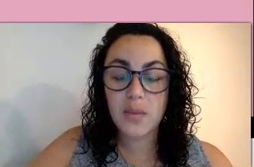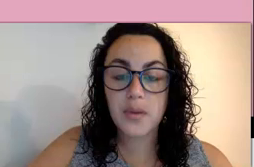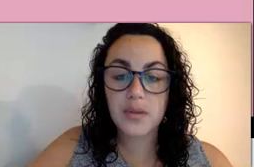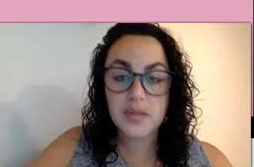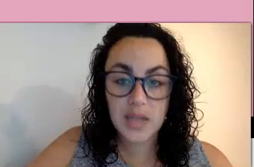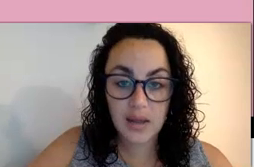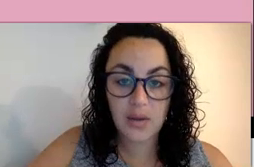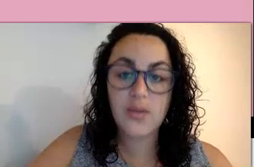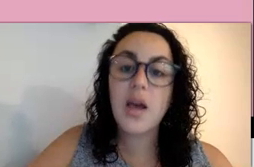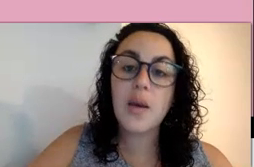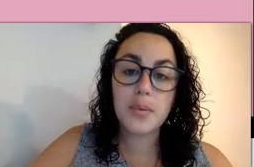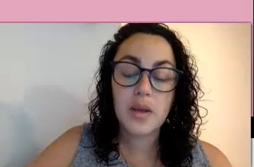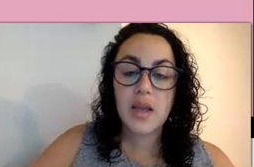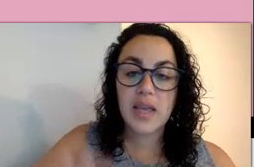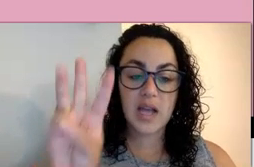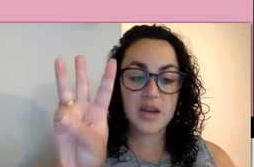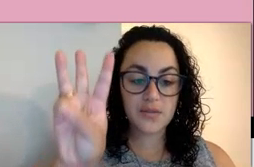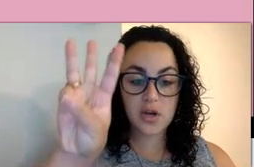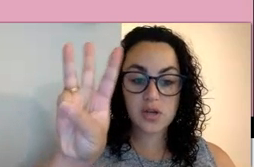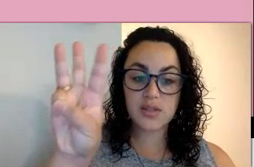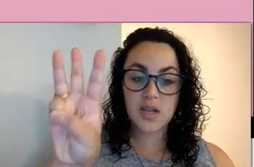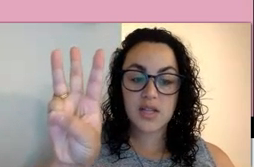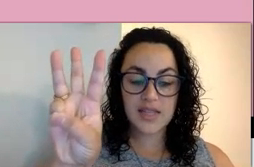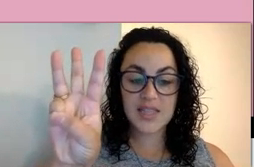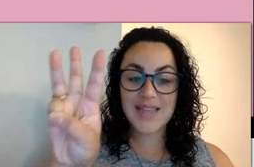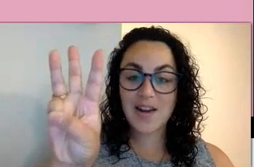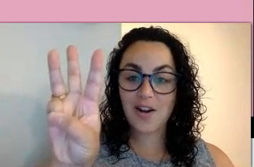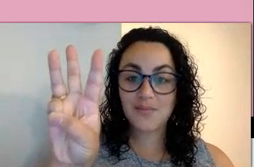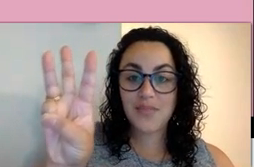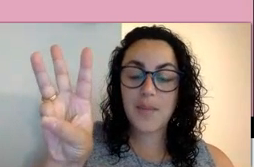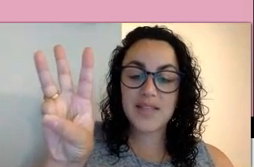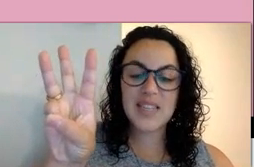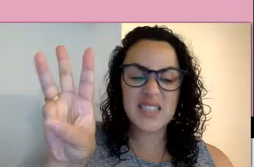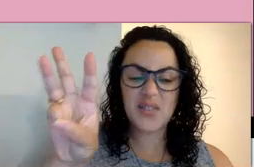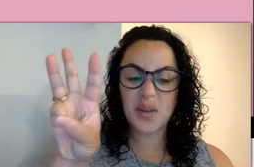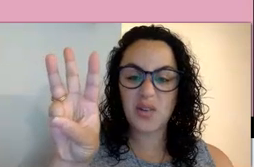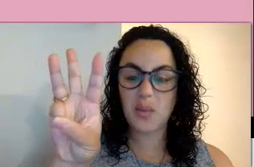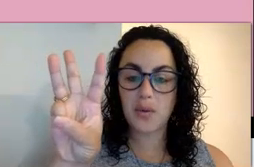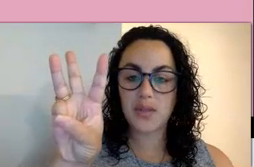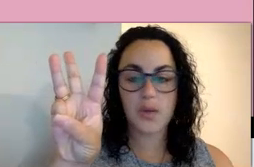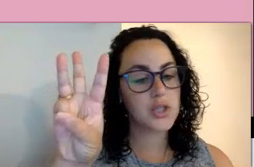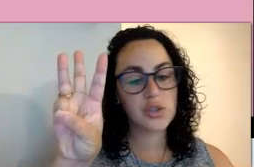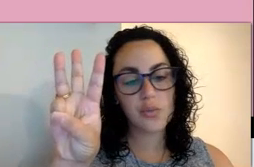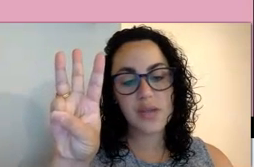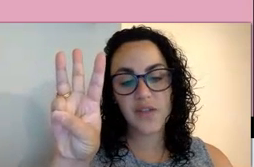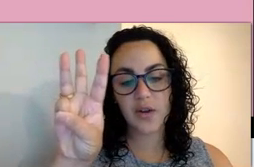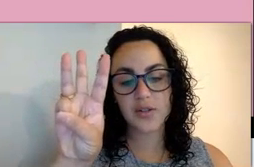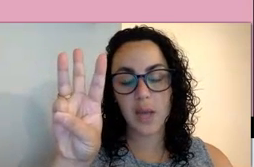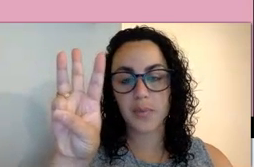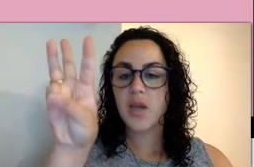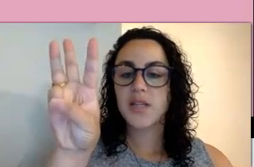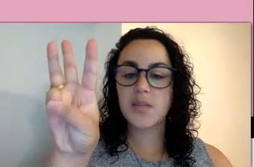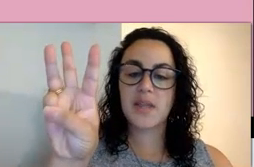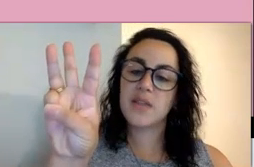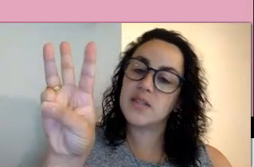up, down, up. It kind of looks like the letter. That makes it easy for me to remember this one. It's just 3 fingers